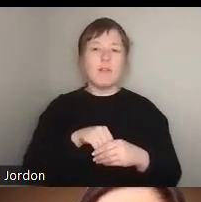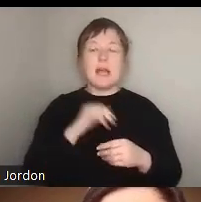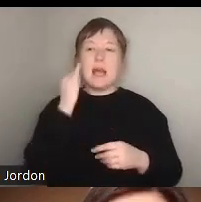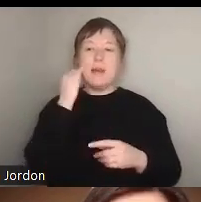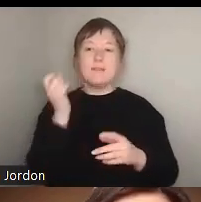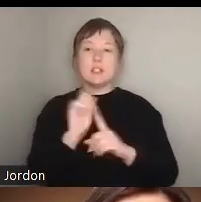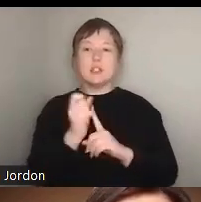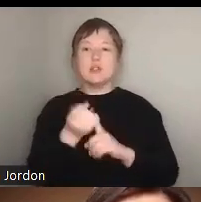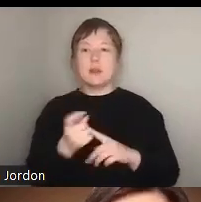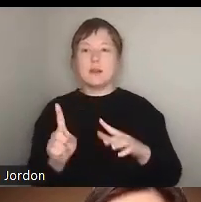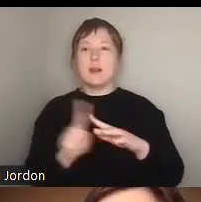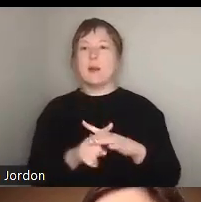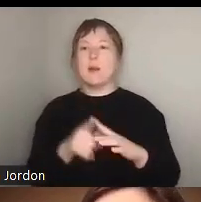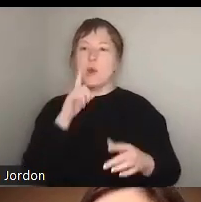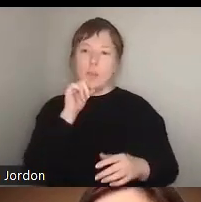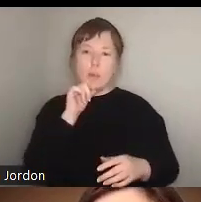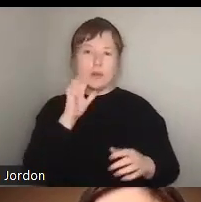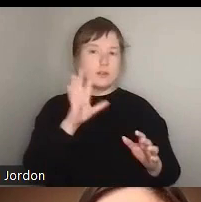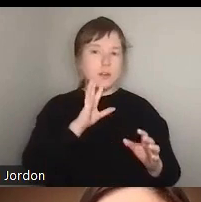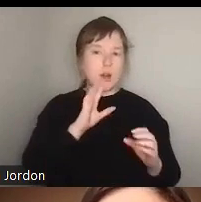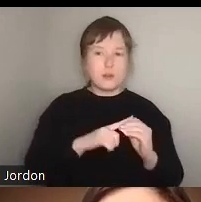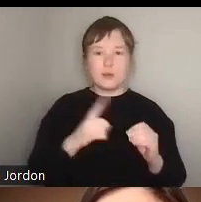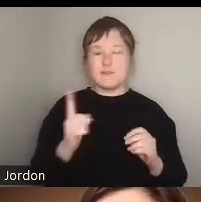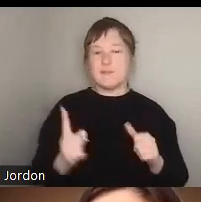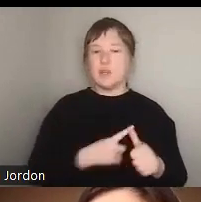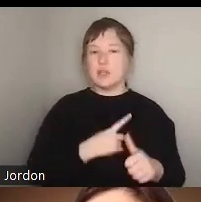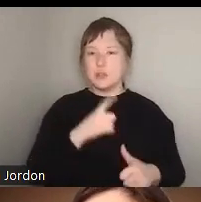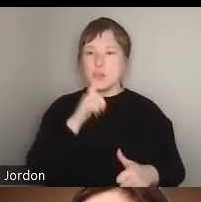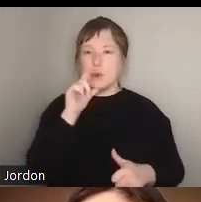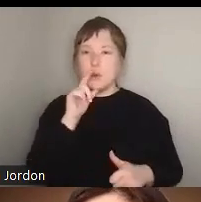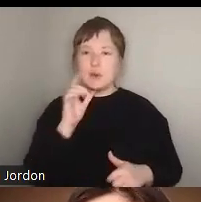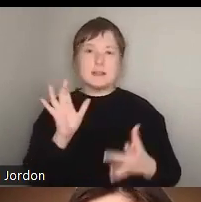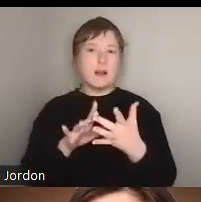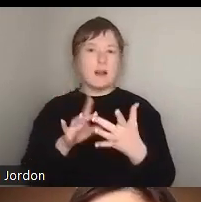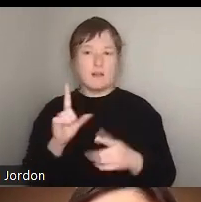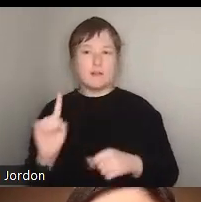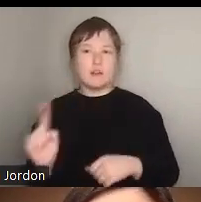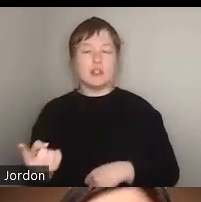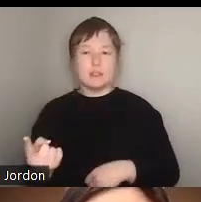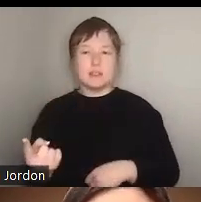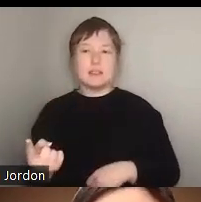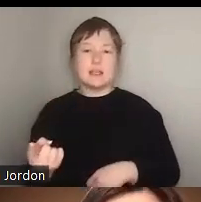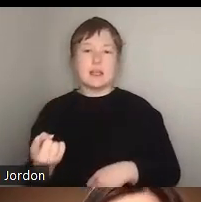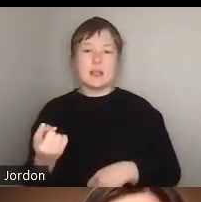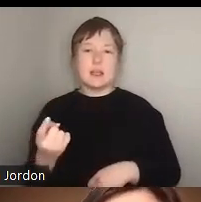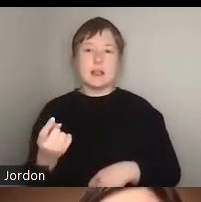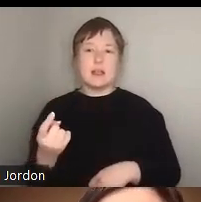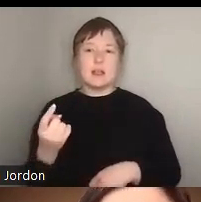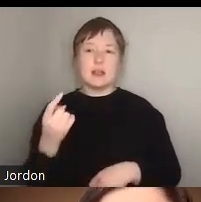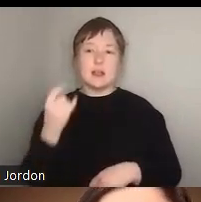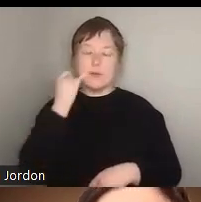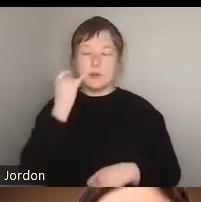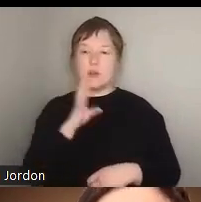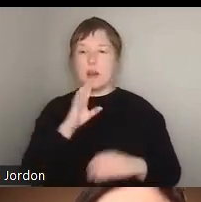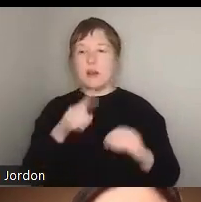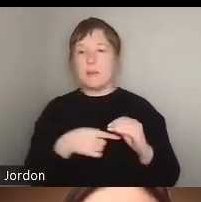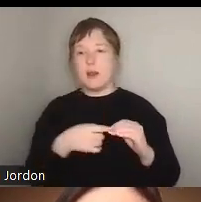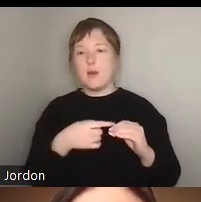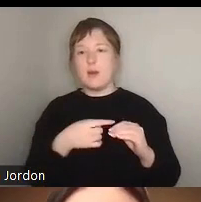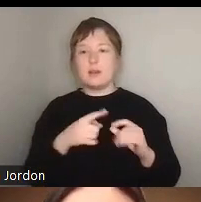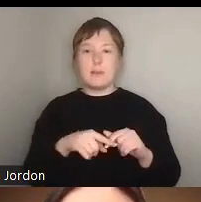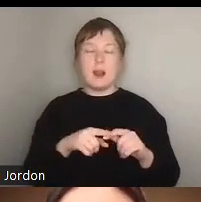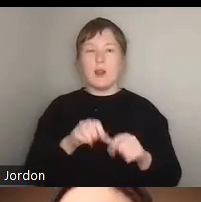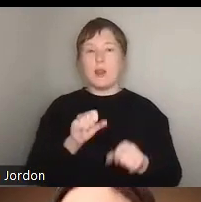up, who are the people you're going to go to first? Who should we contact? And if we're talking about, like, it might depend on the workplace,